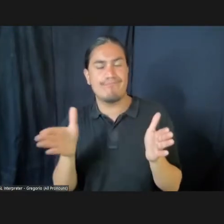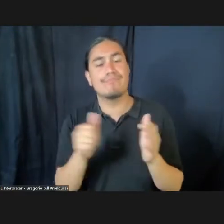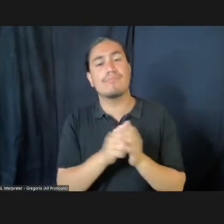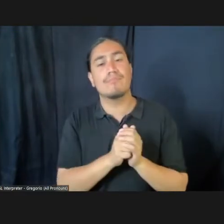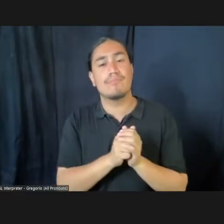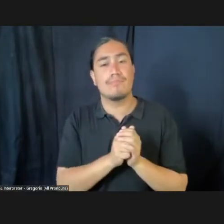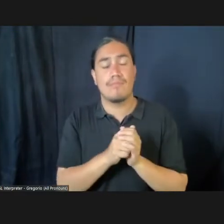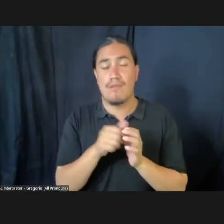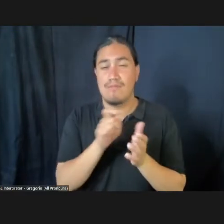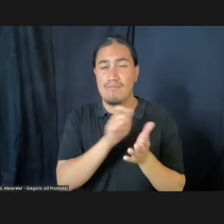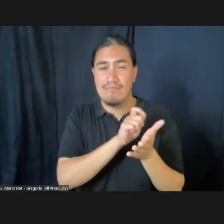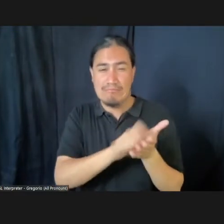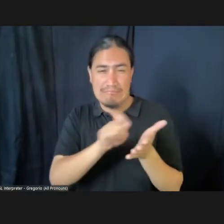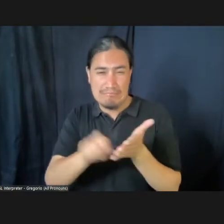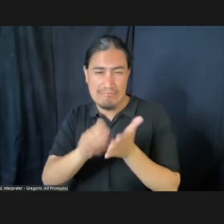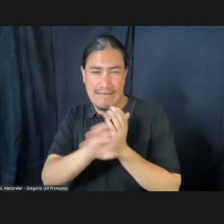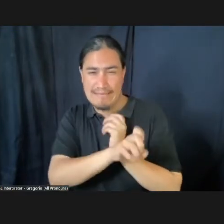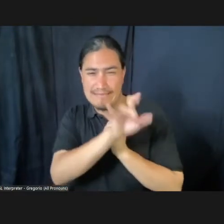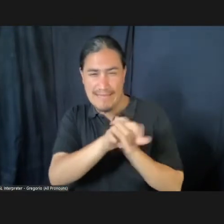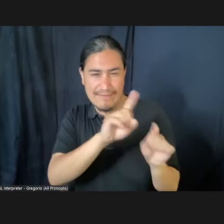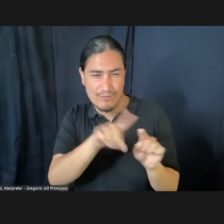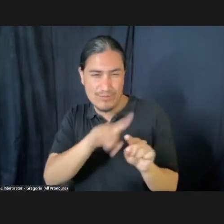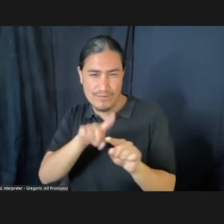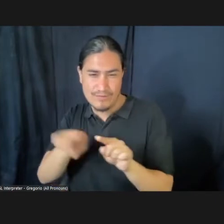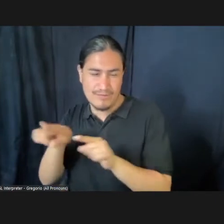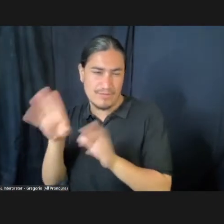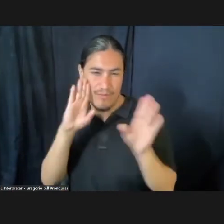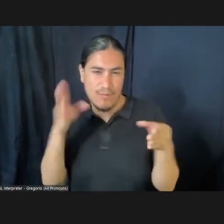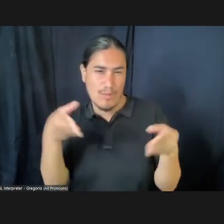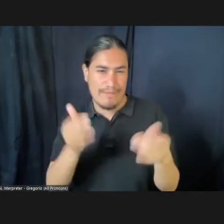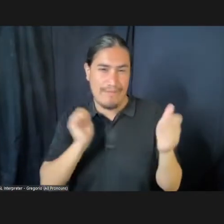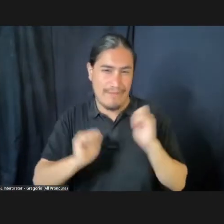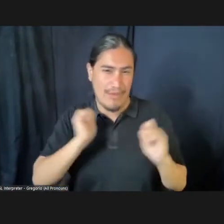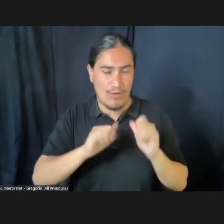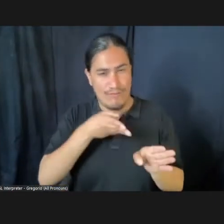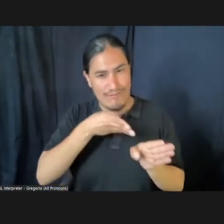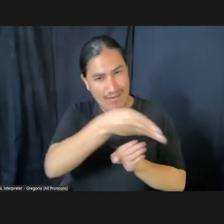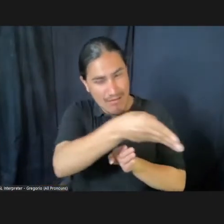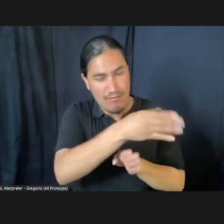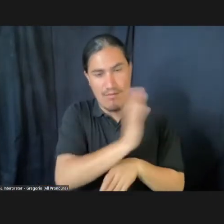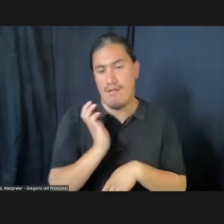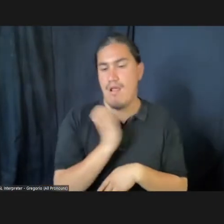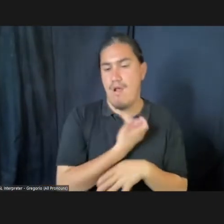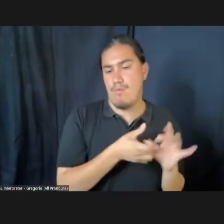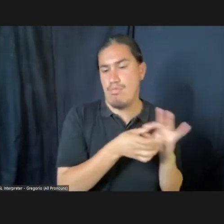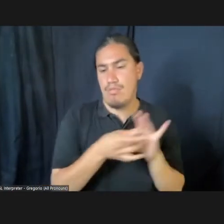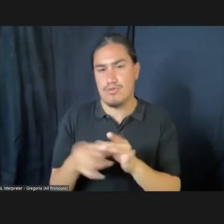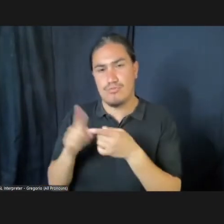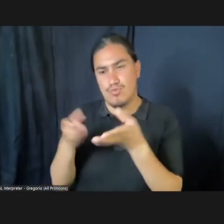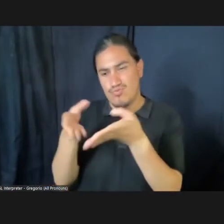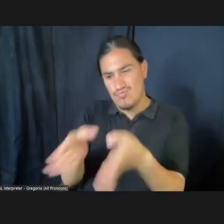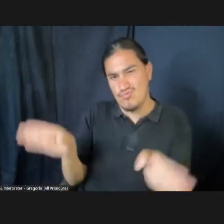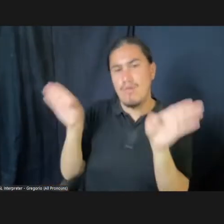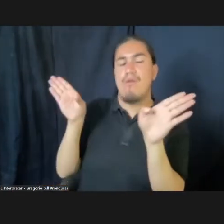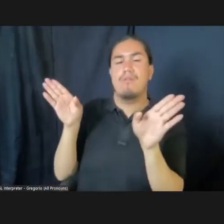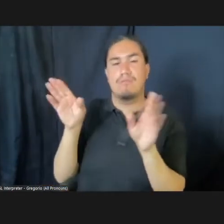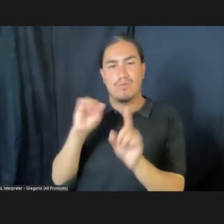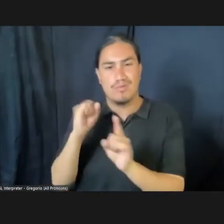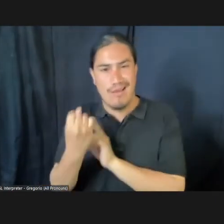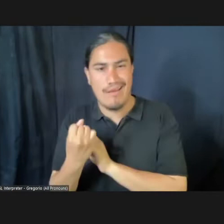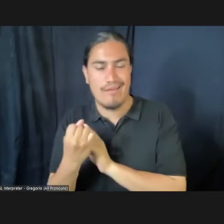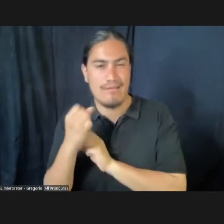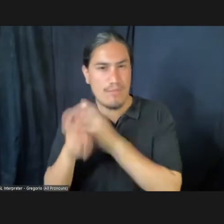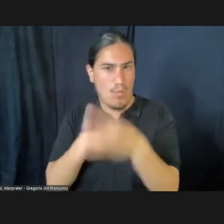of essays speaks to our evolving theater field and its relationship to broader society and the world at